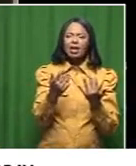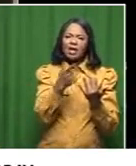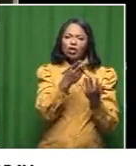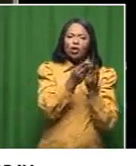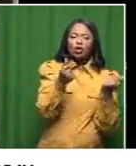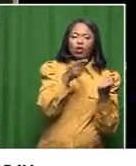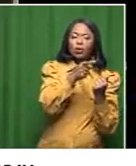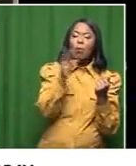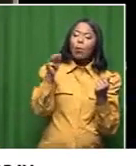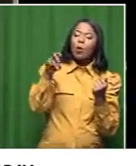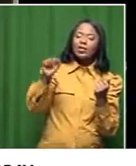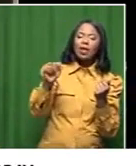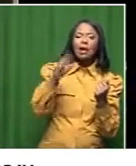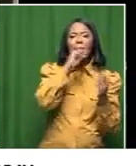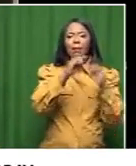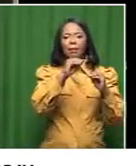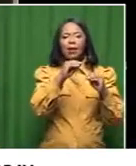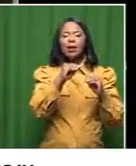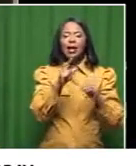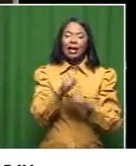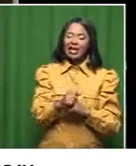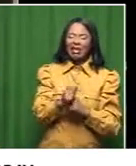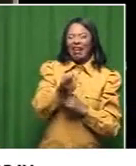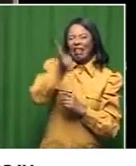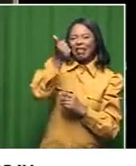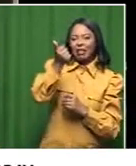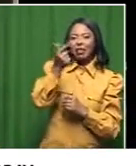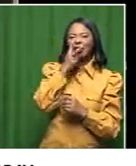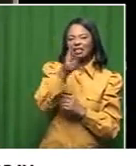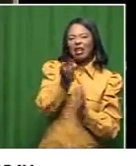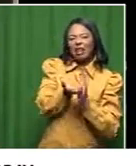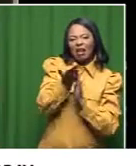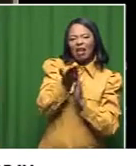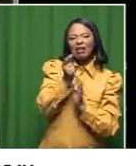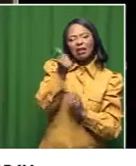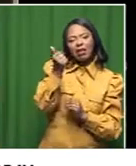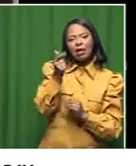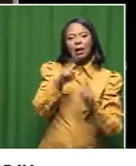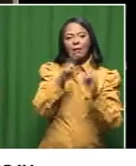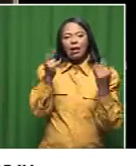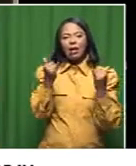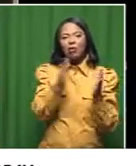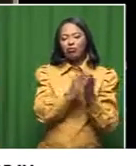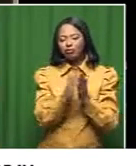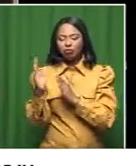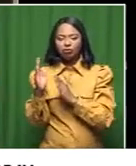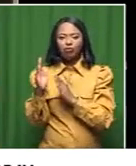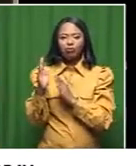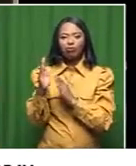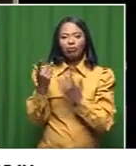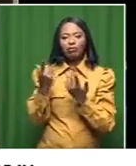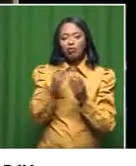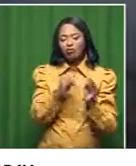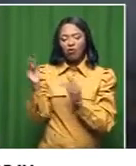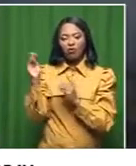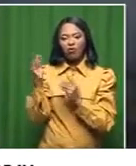mentioned? Very little. We're seeing an increase in it recently, but we've been very removed from a process that directly affects us.